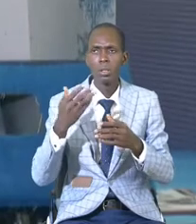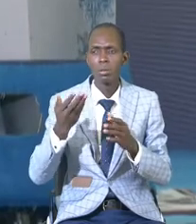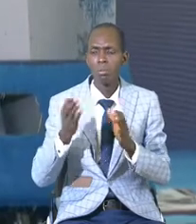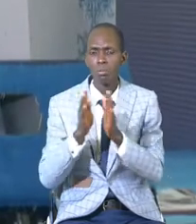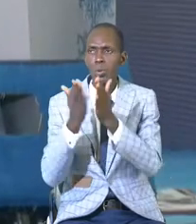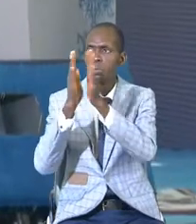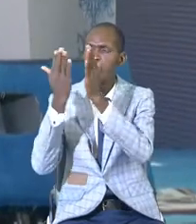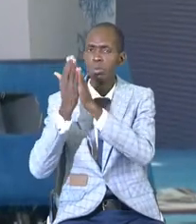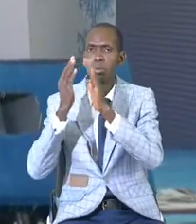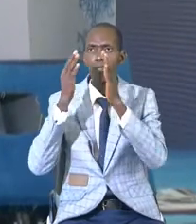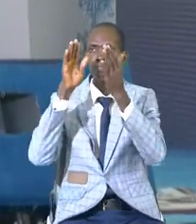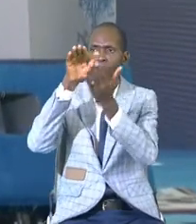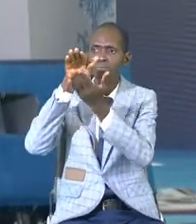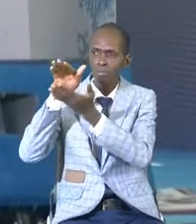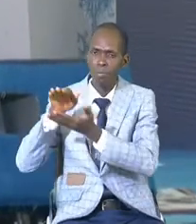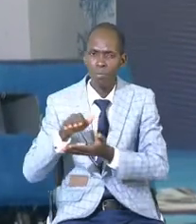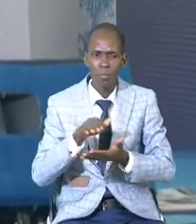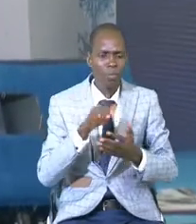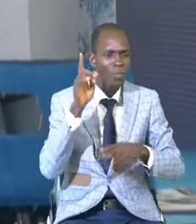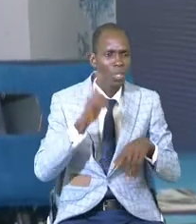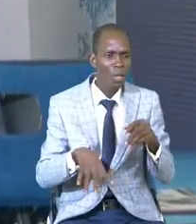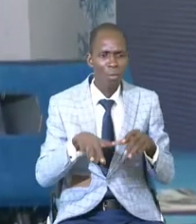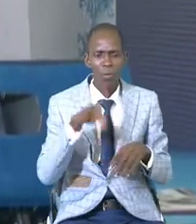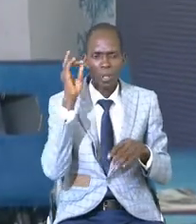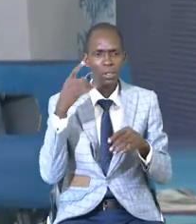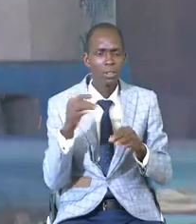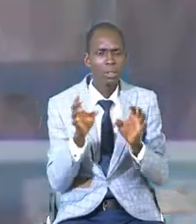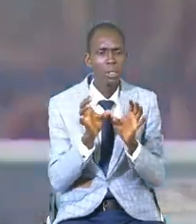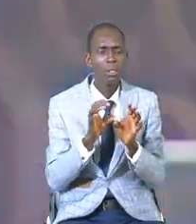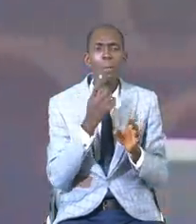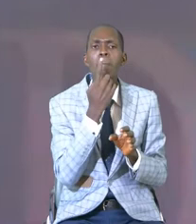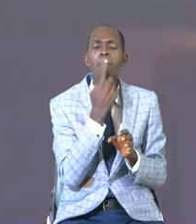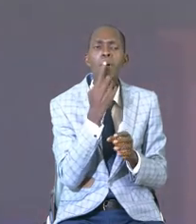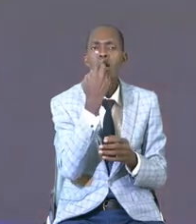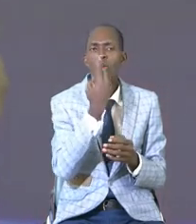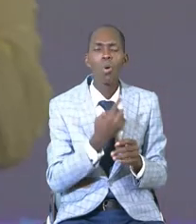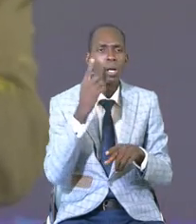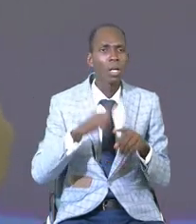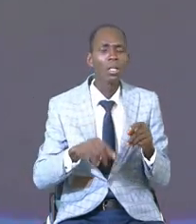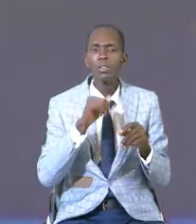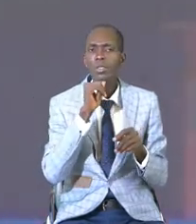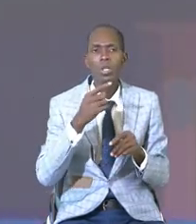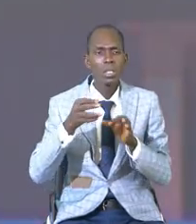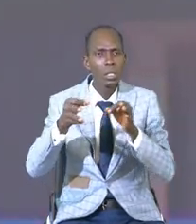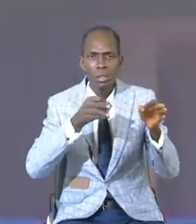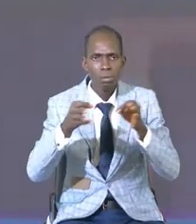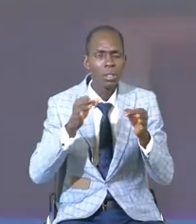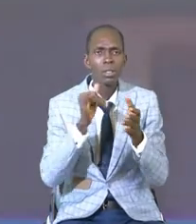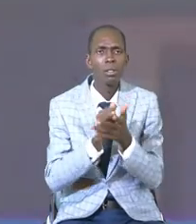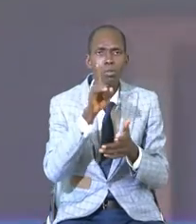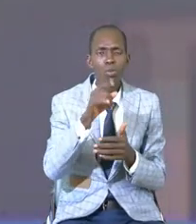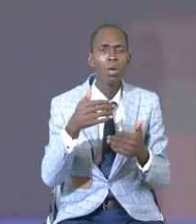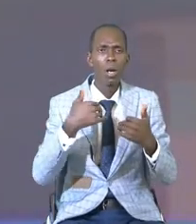cannot find certificate. And the word of mouth alone cannot tell that you have